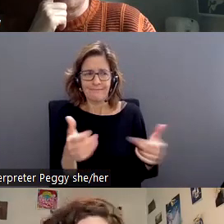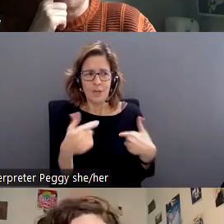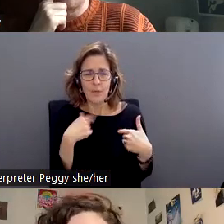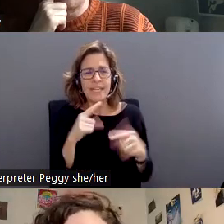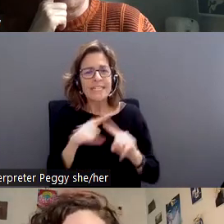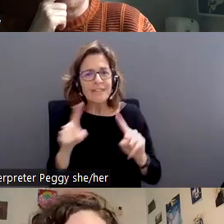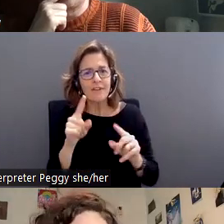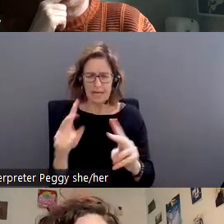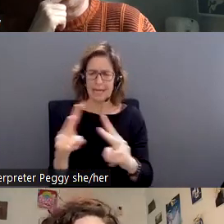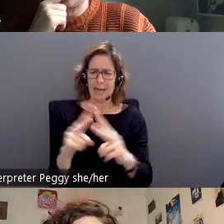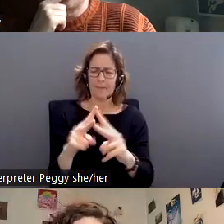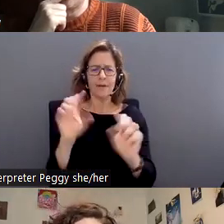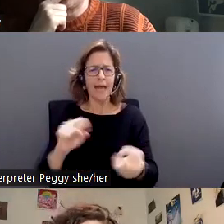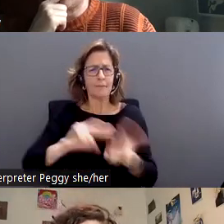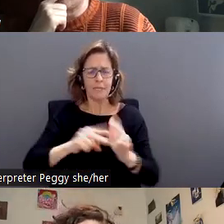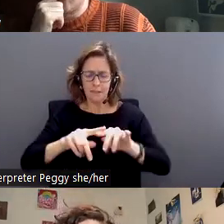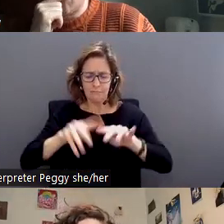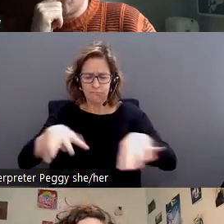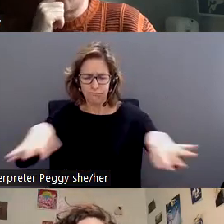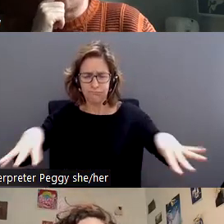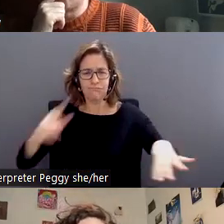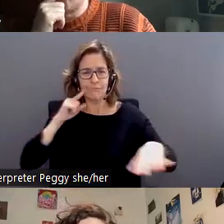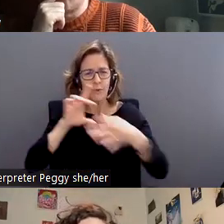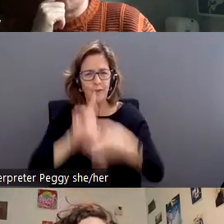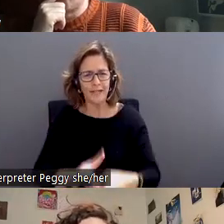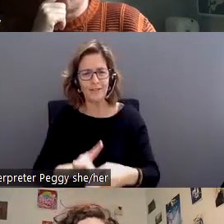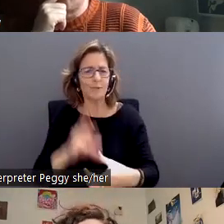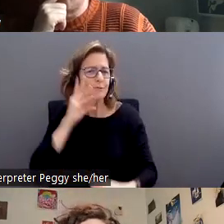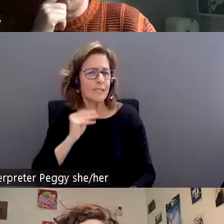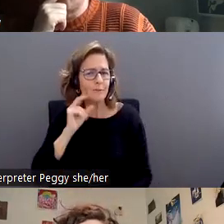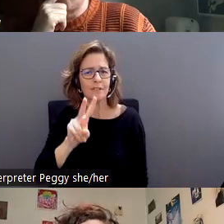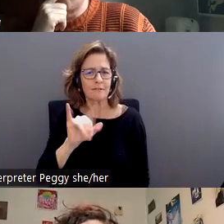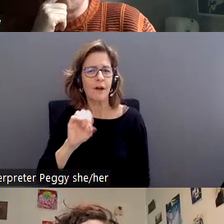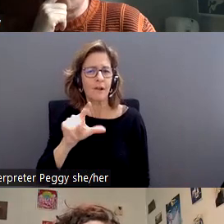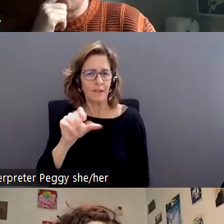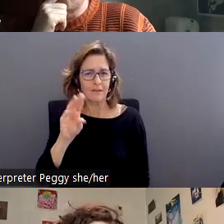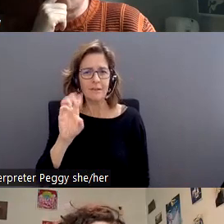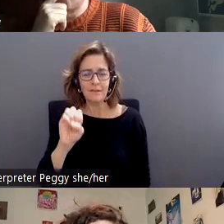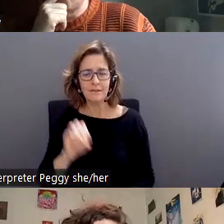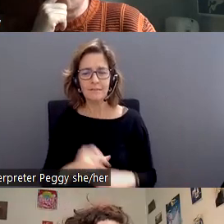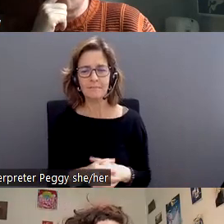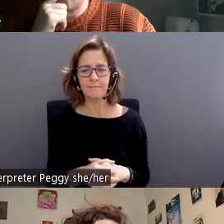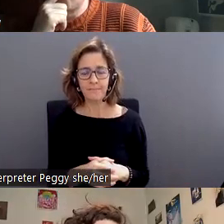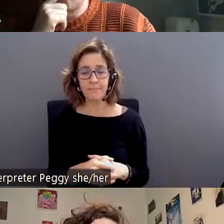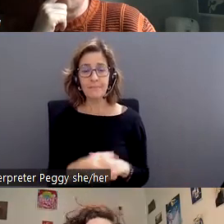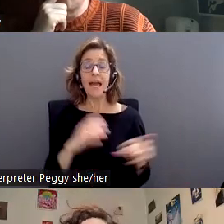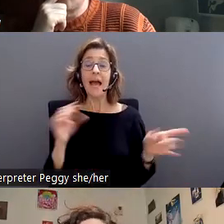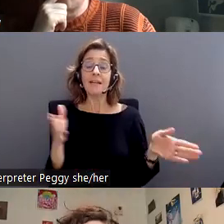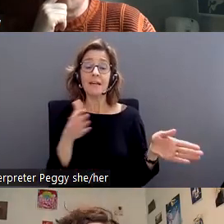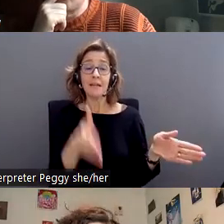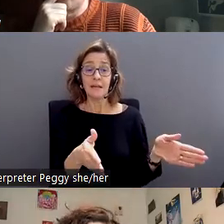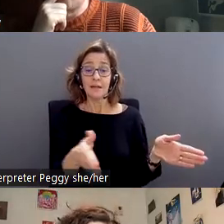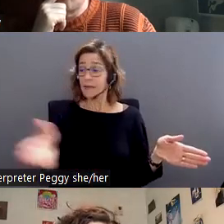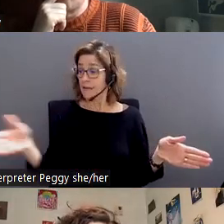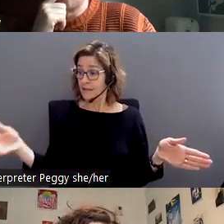couplings that can happen that create violence, that lead to violence. And there's different ways that violence shows up in regards to